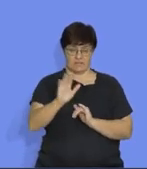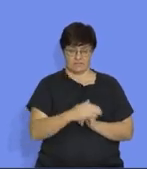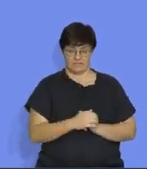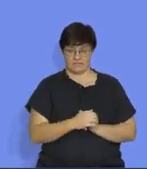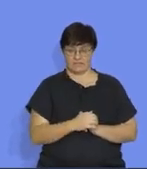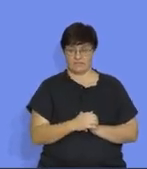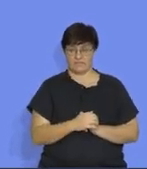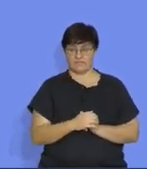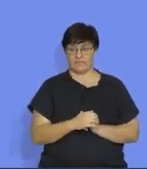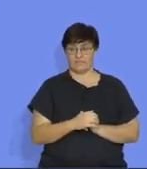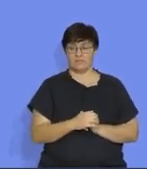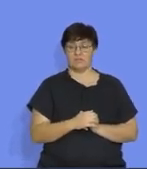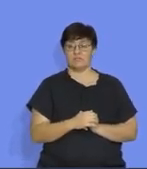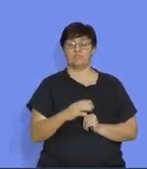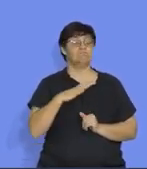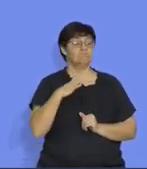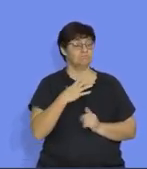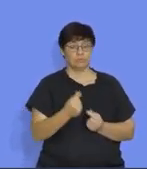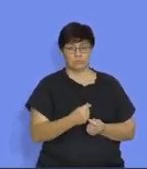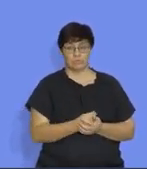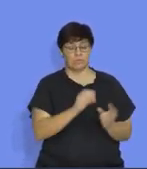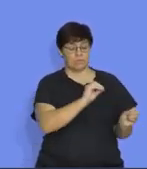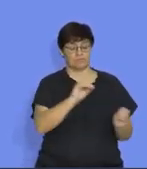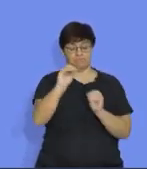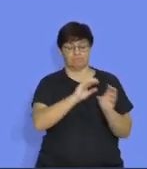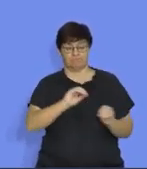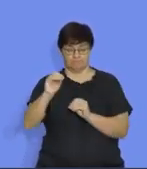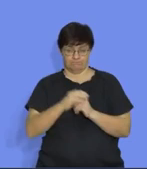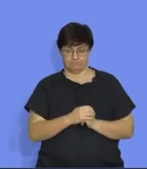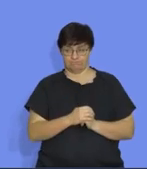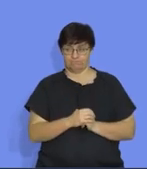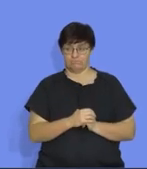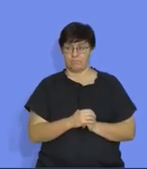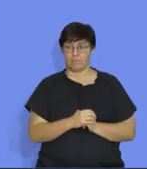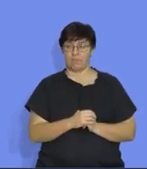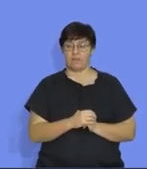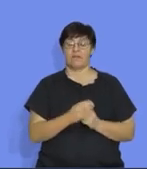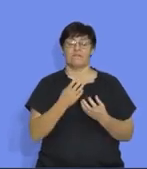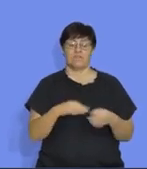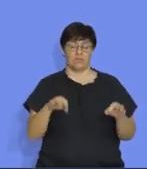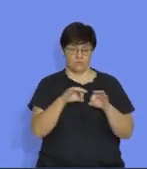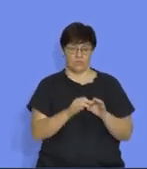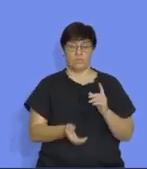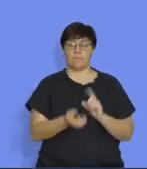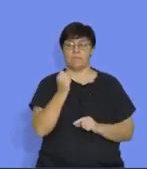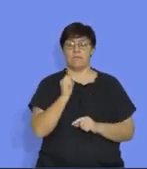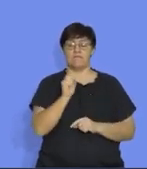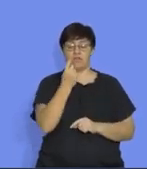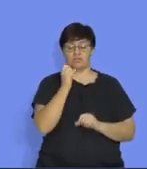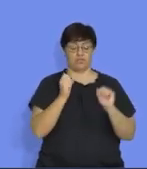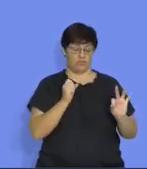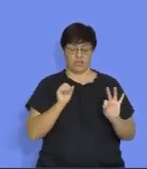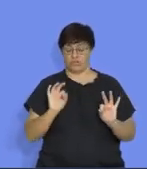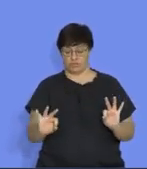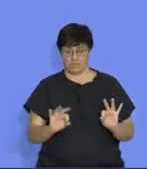minus 5. So all that I've done is I've substituted in the respective x values to find the first 3